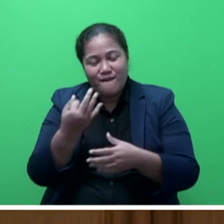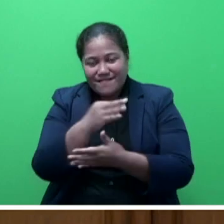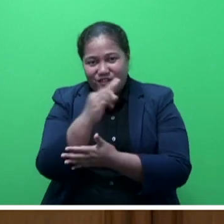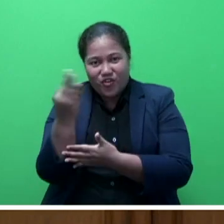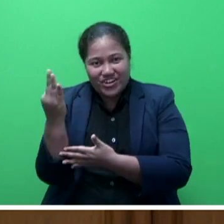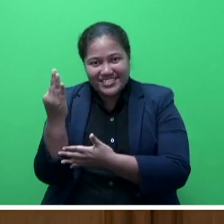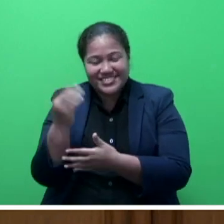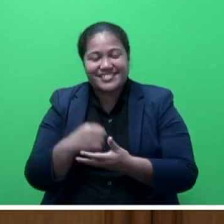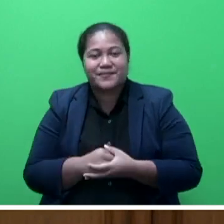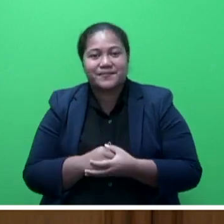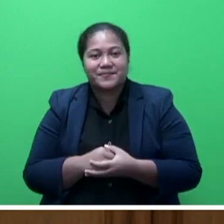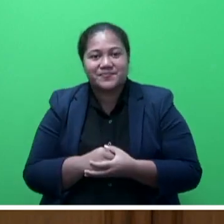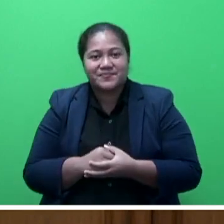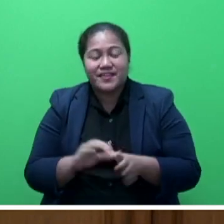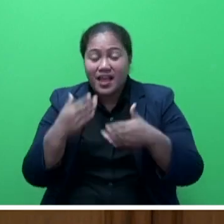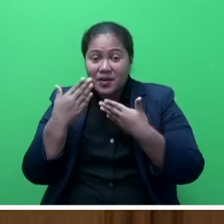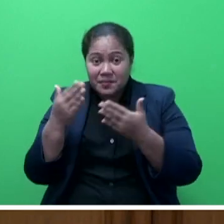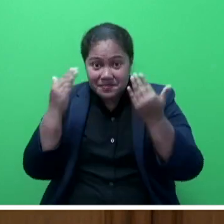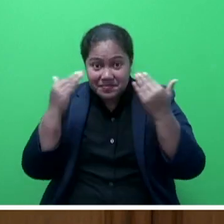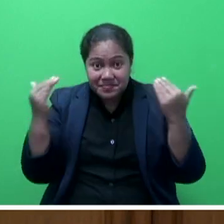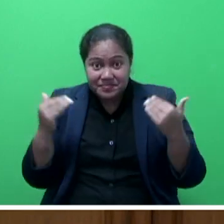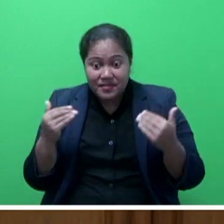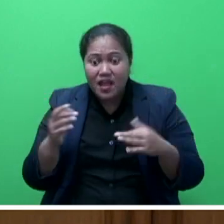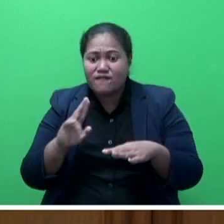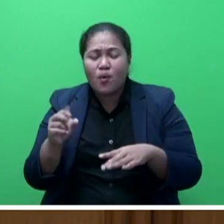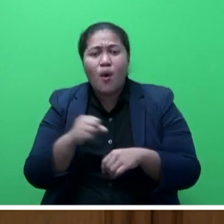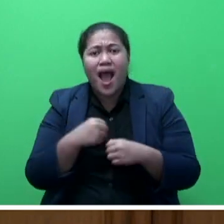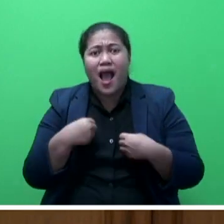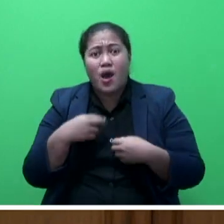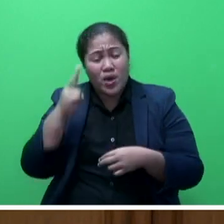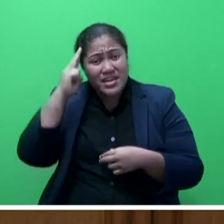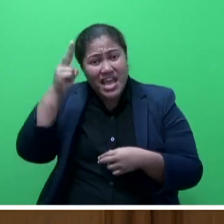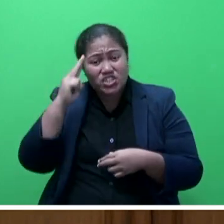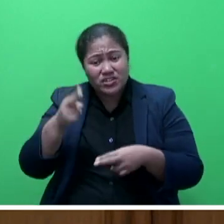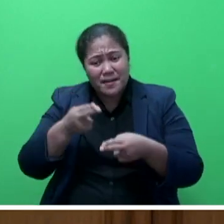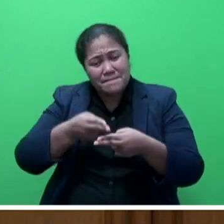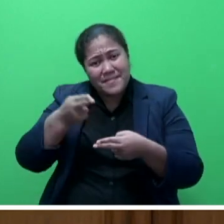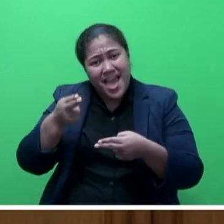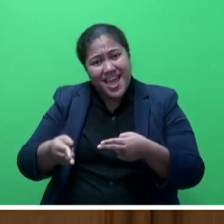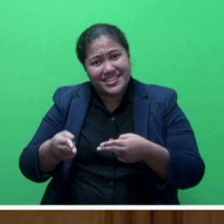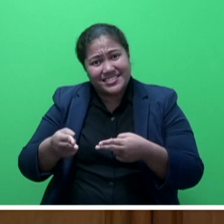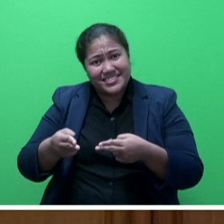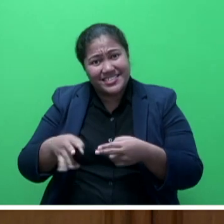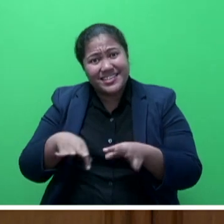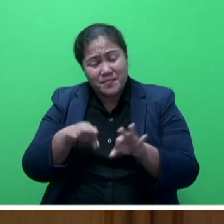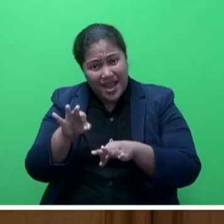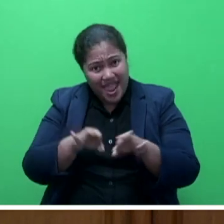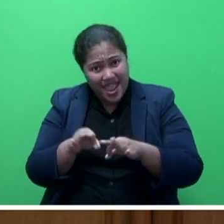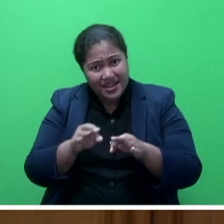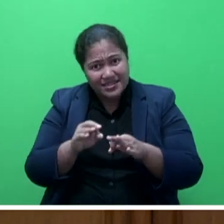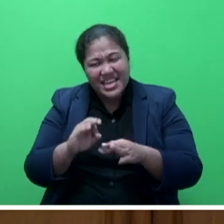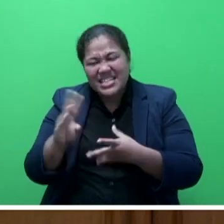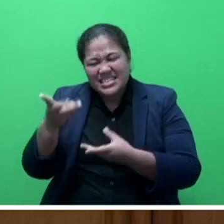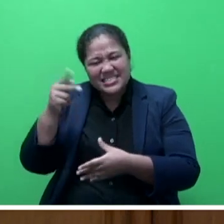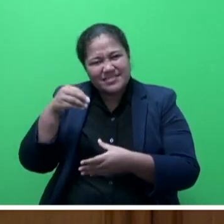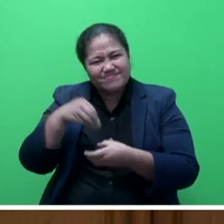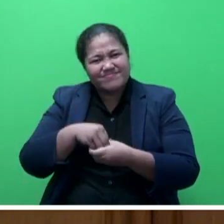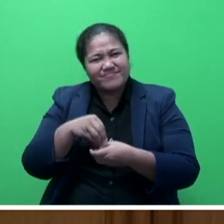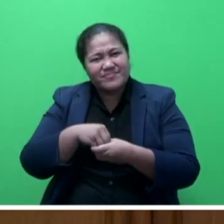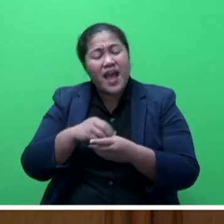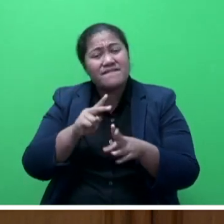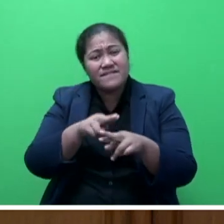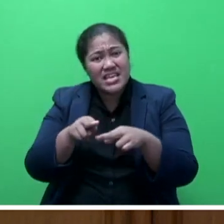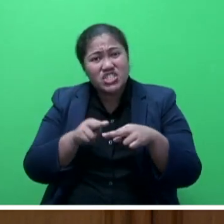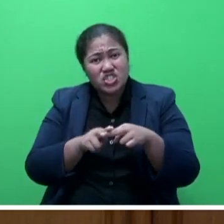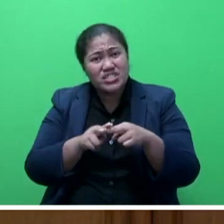Speaker Say, in terms of our national tree planting revolution, as part of Fiji's green recovery, I'm